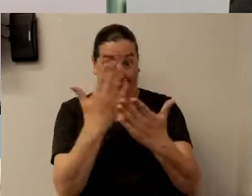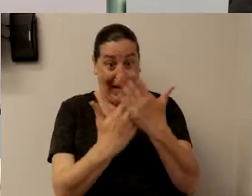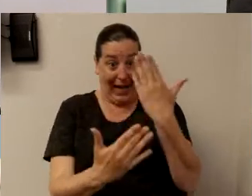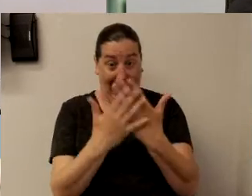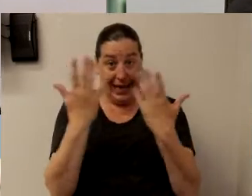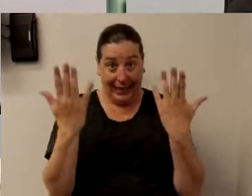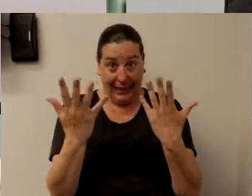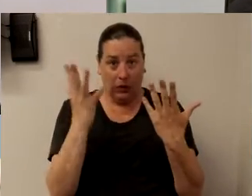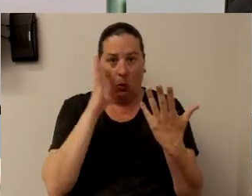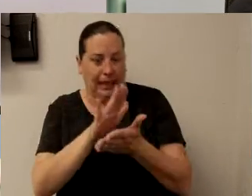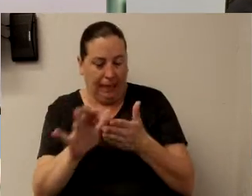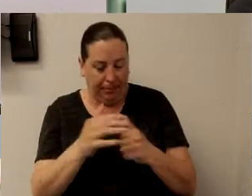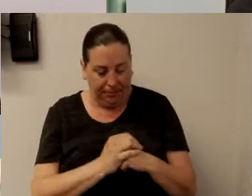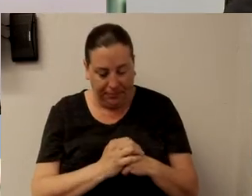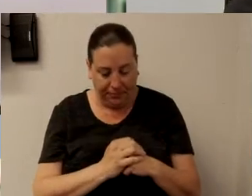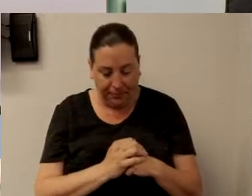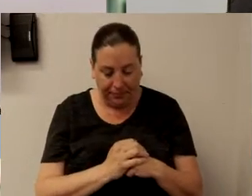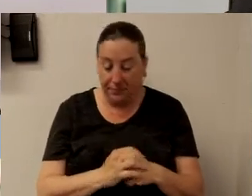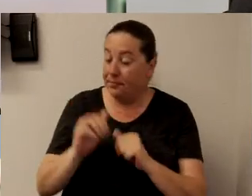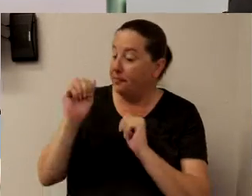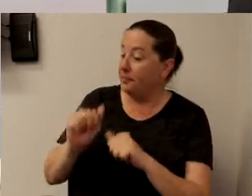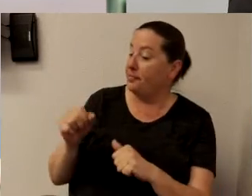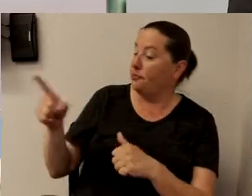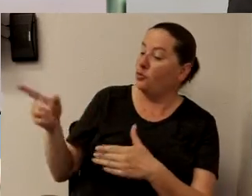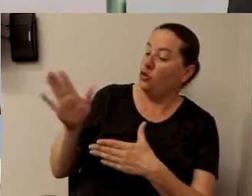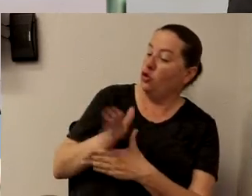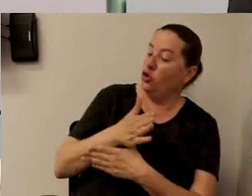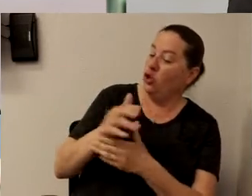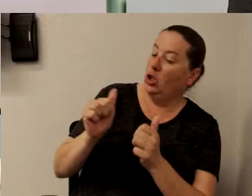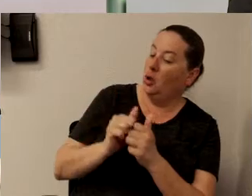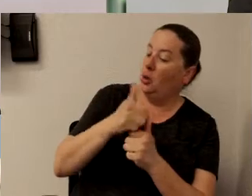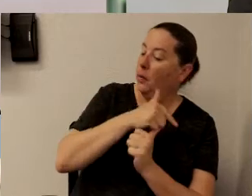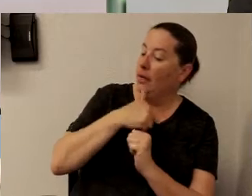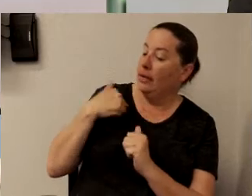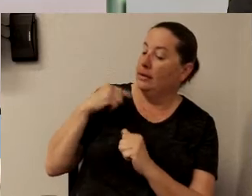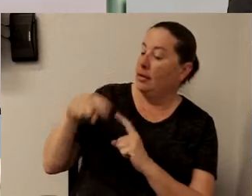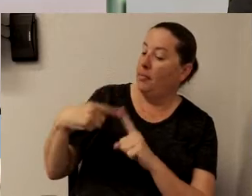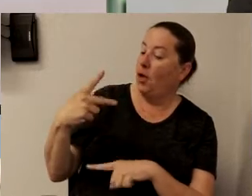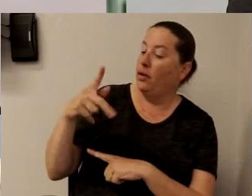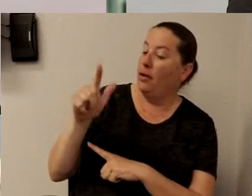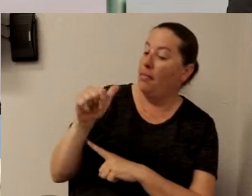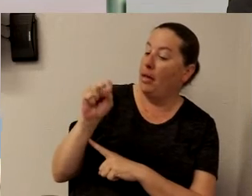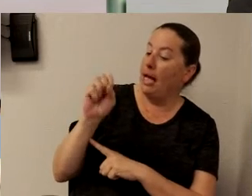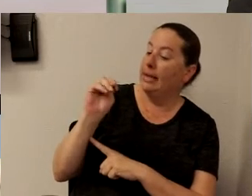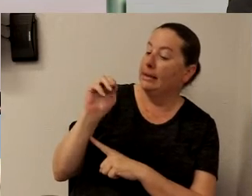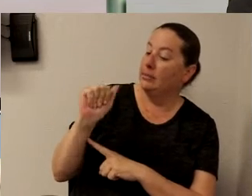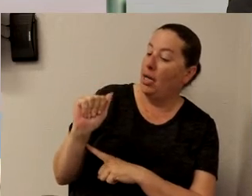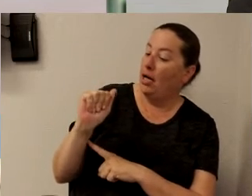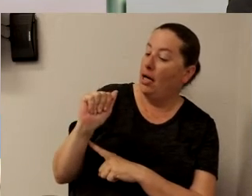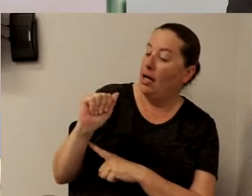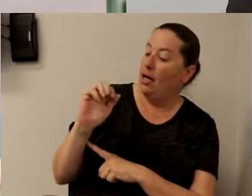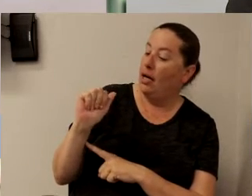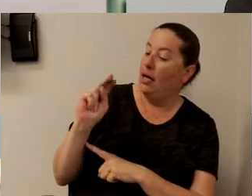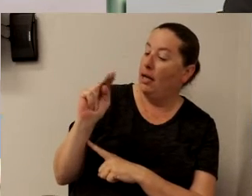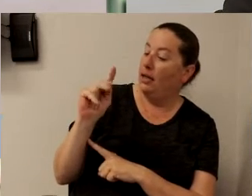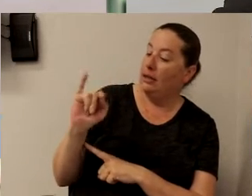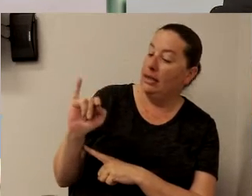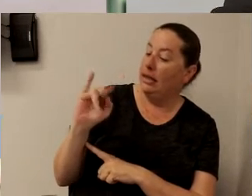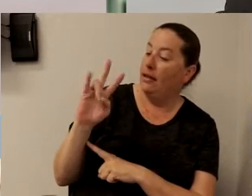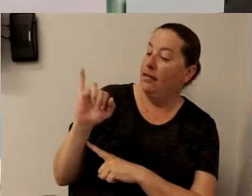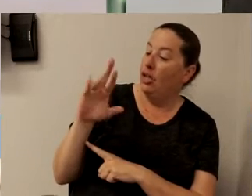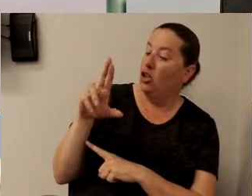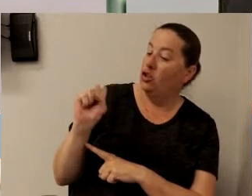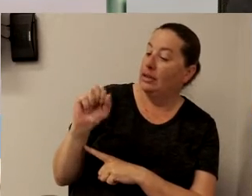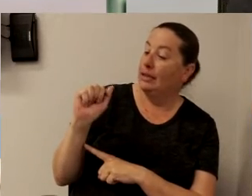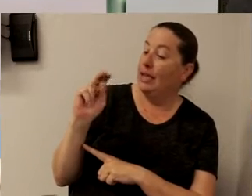Okay, can you share anything with us about the plasma antivirus antibodies that are in the works right now?